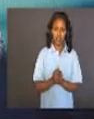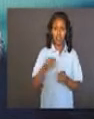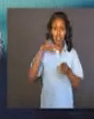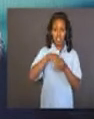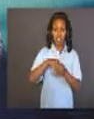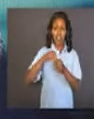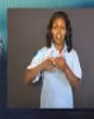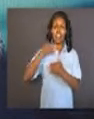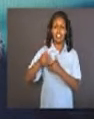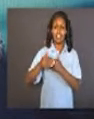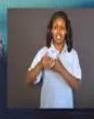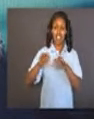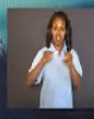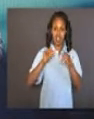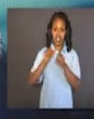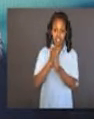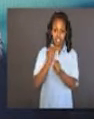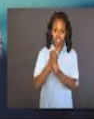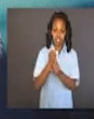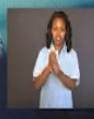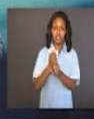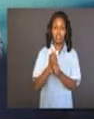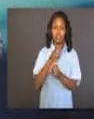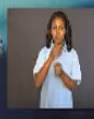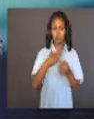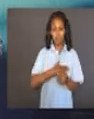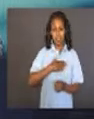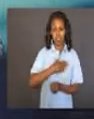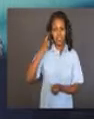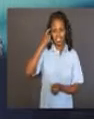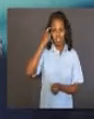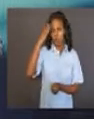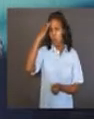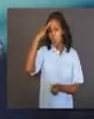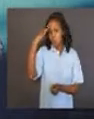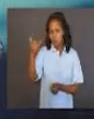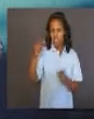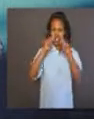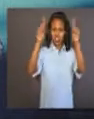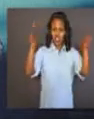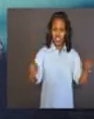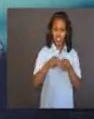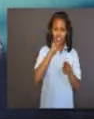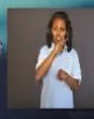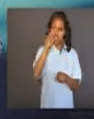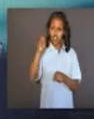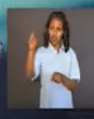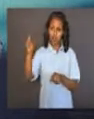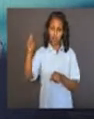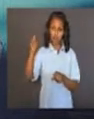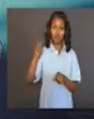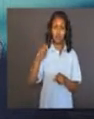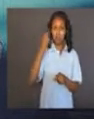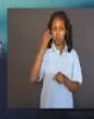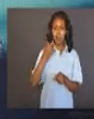In the next activity, please think of why an oscilloscope might